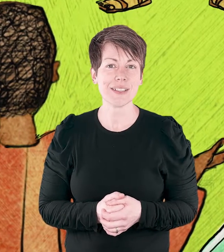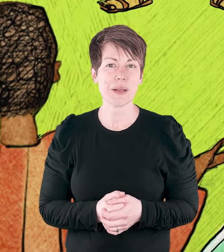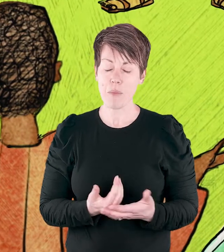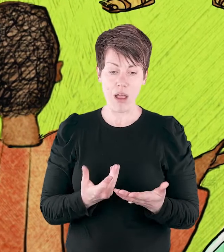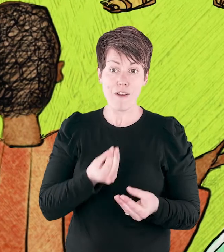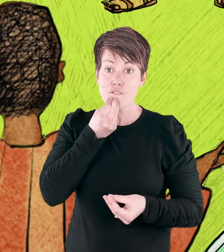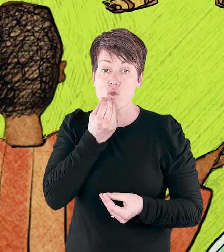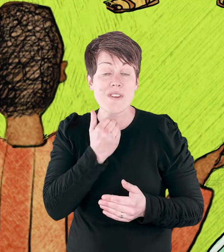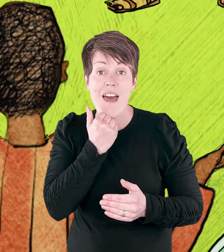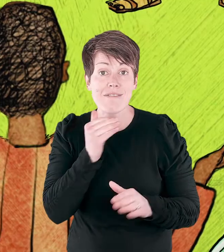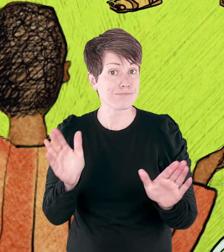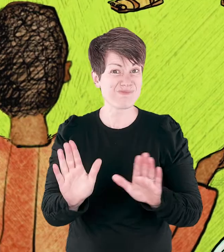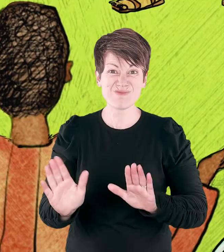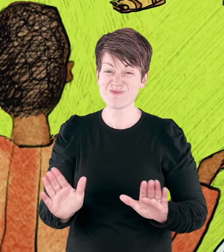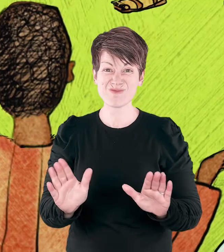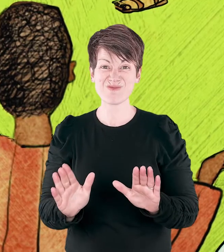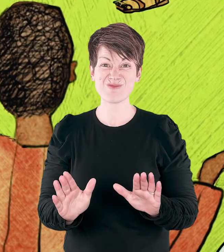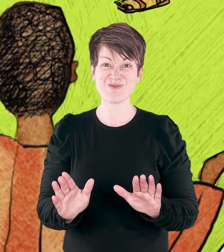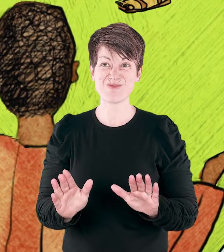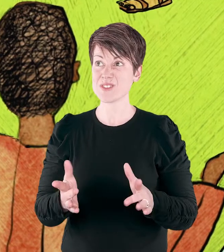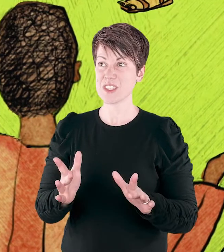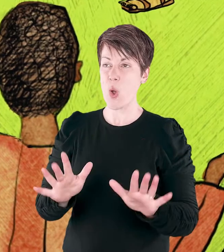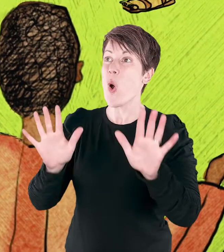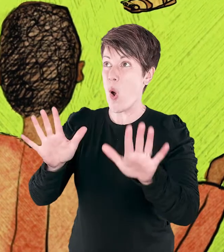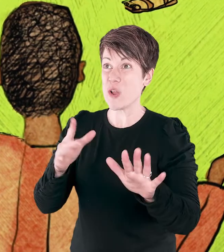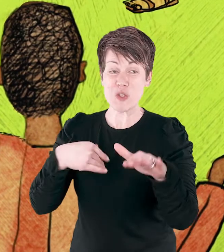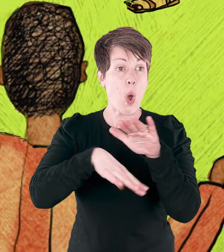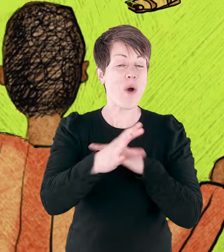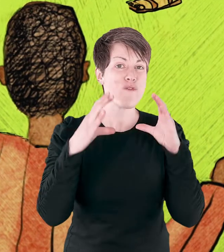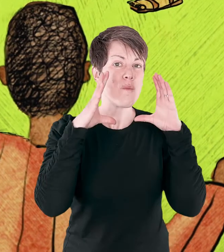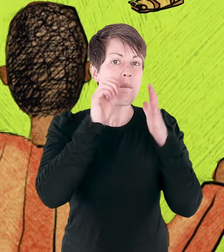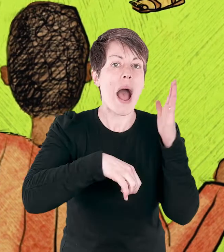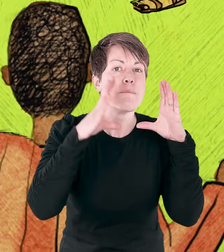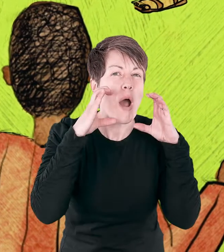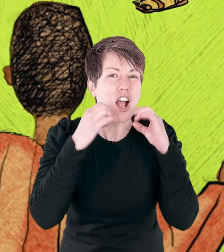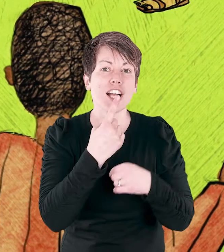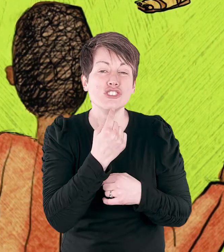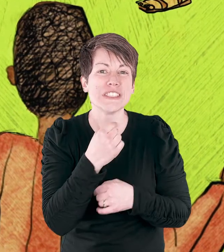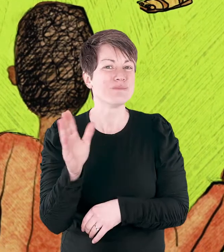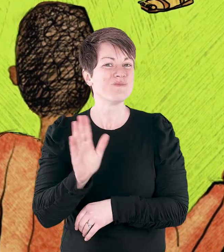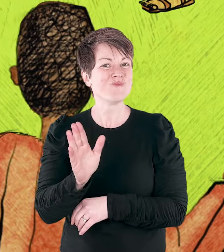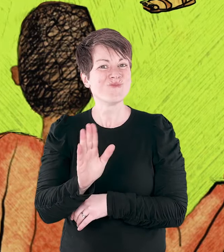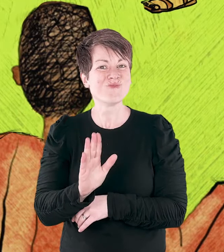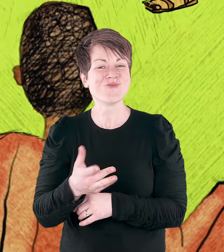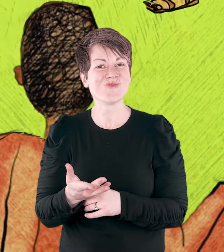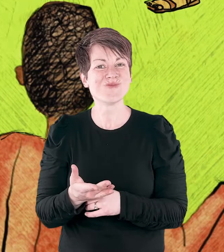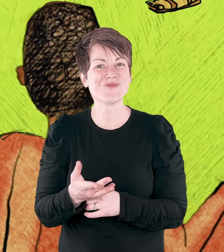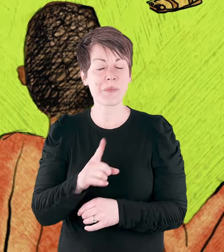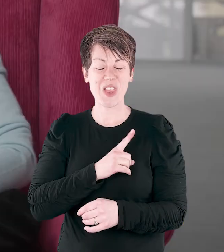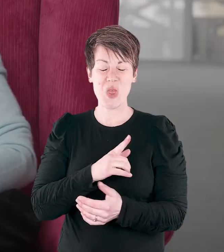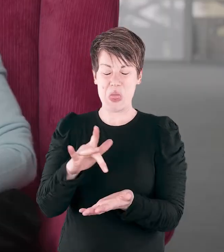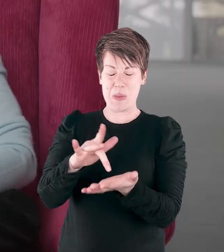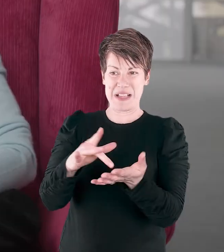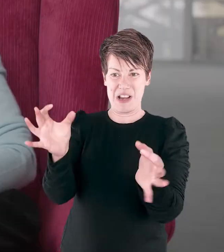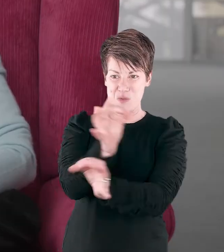hadn't brought enough food, and they just couldn't go out and buy themselves a burger and fries, because, of course, they were